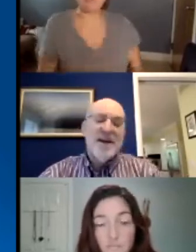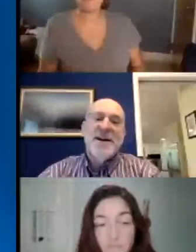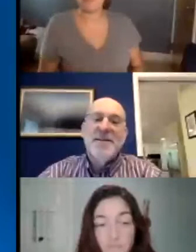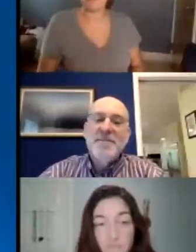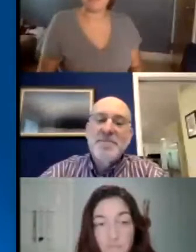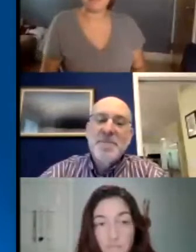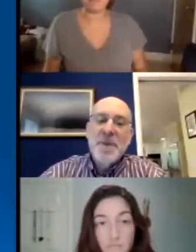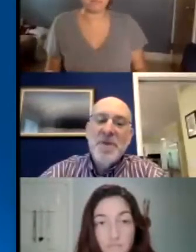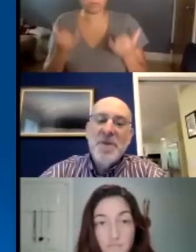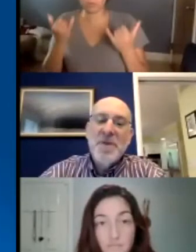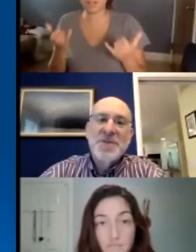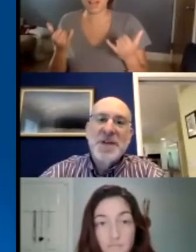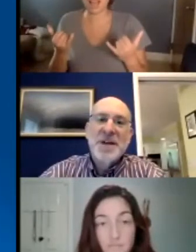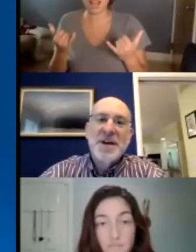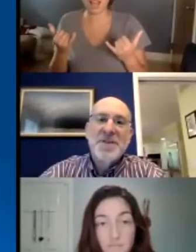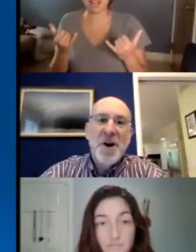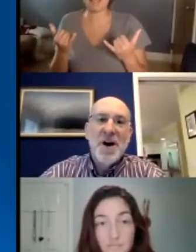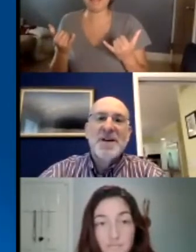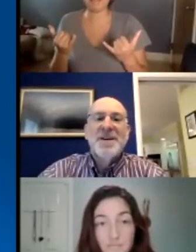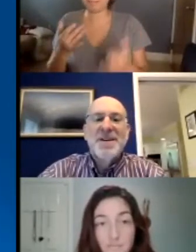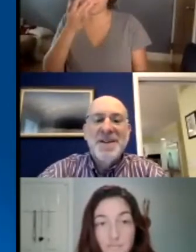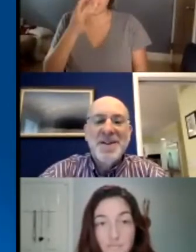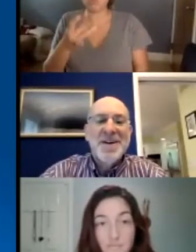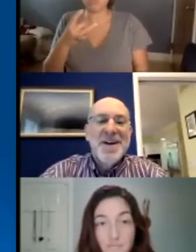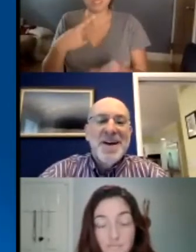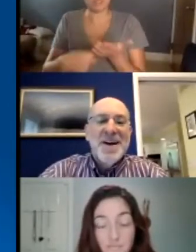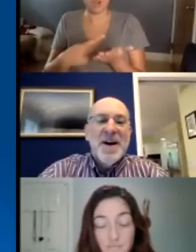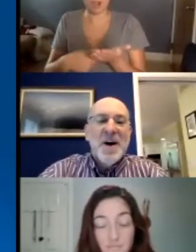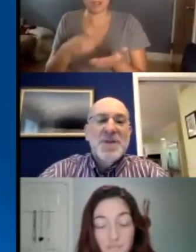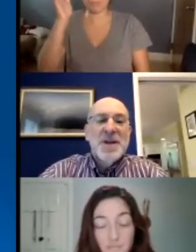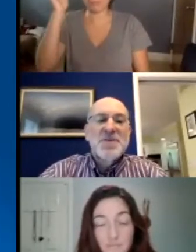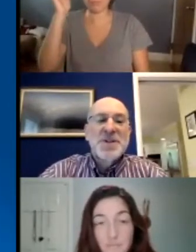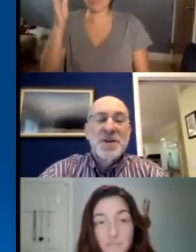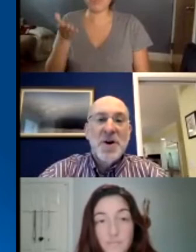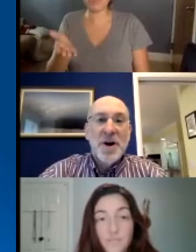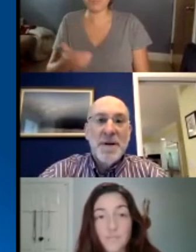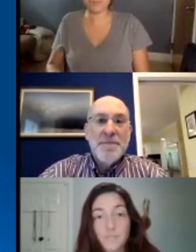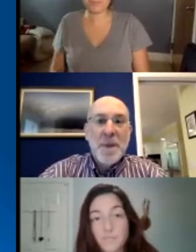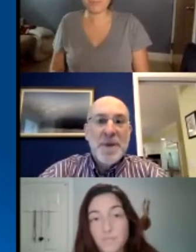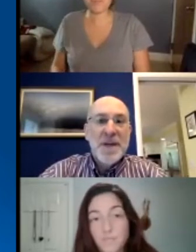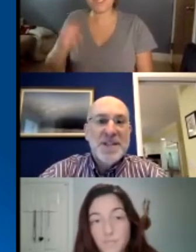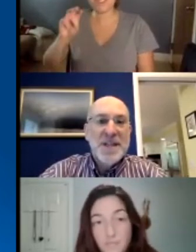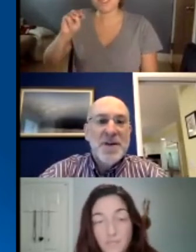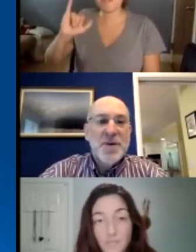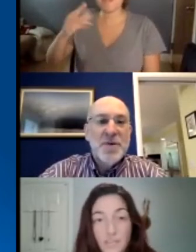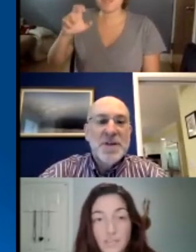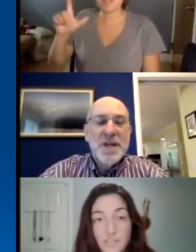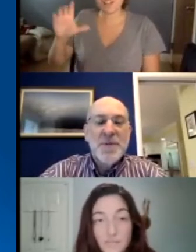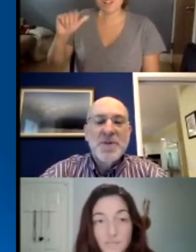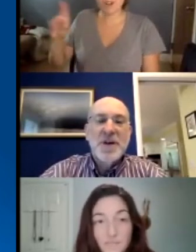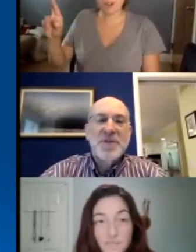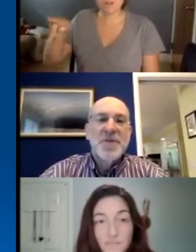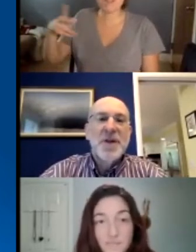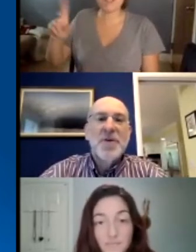Today, we have a very interesting talk here. Our presenter is Michelle Carr, Ph.D., who is